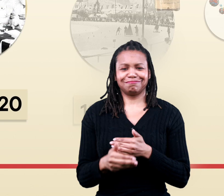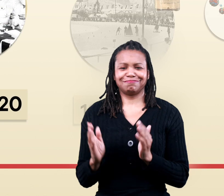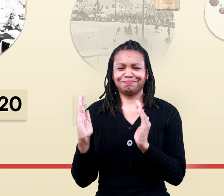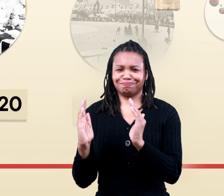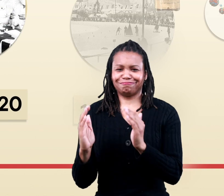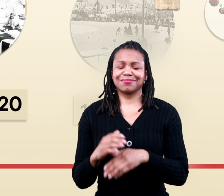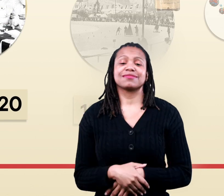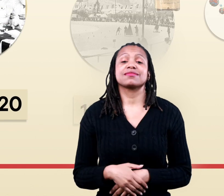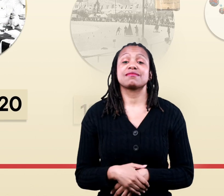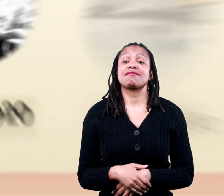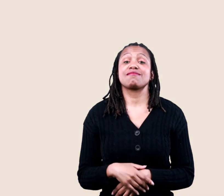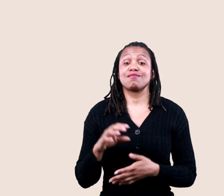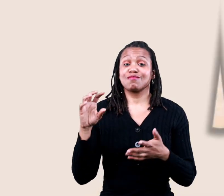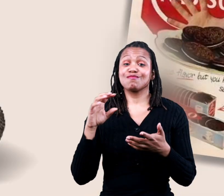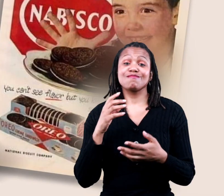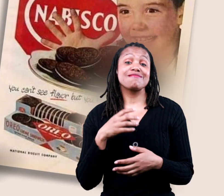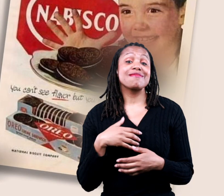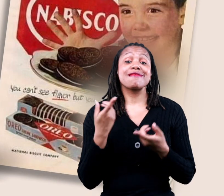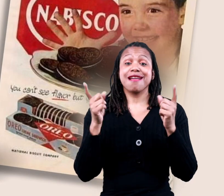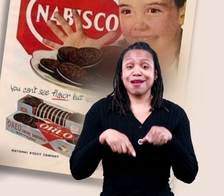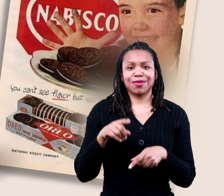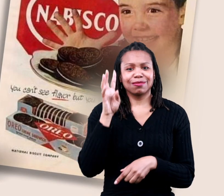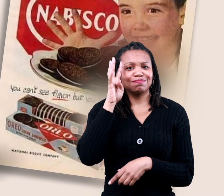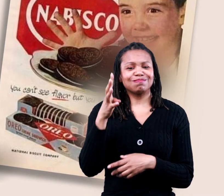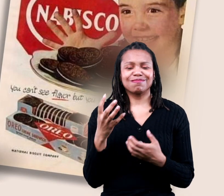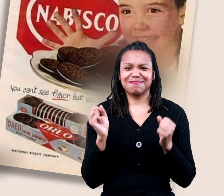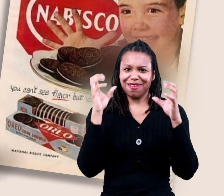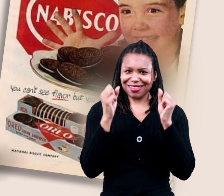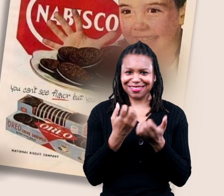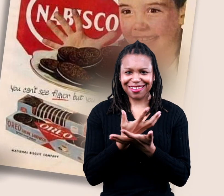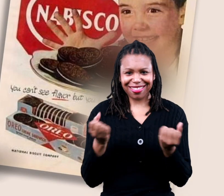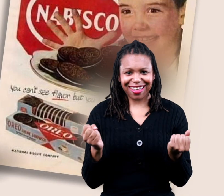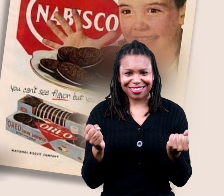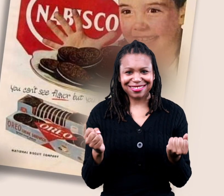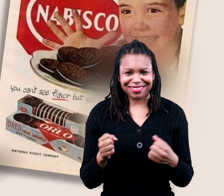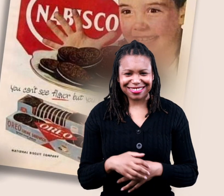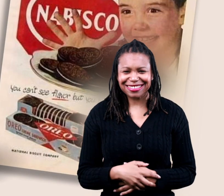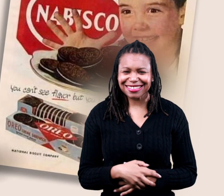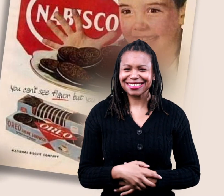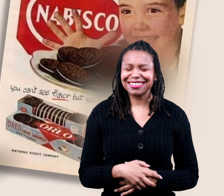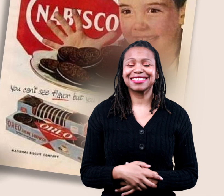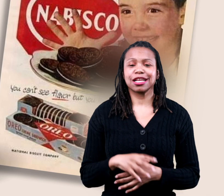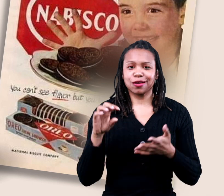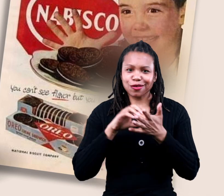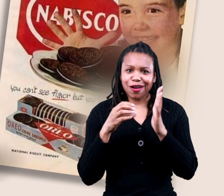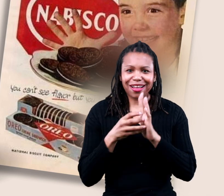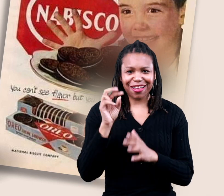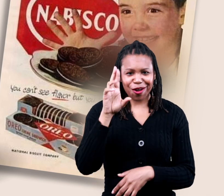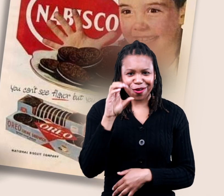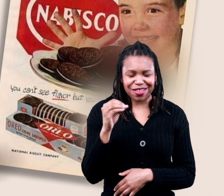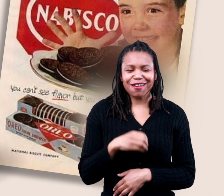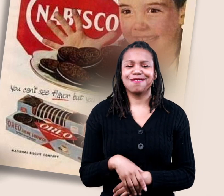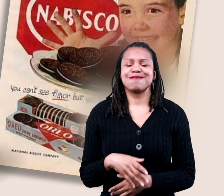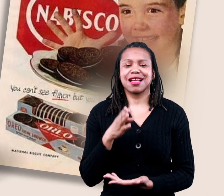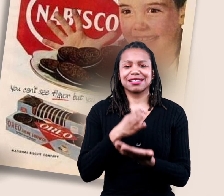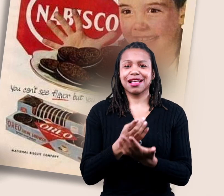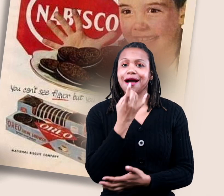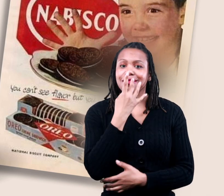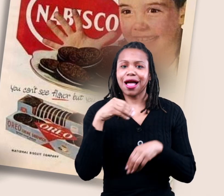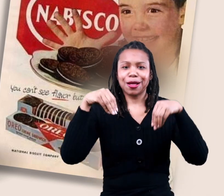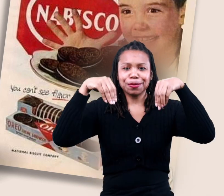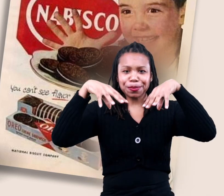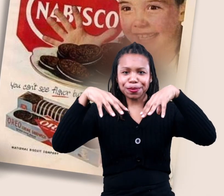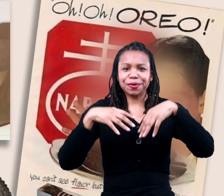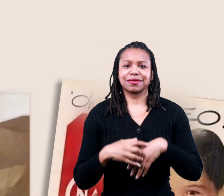to 1920. The second decade of the 20th century brought us amazing things like the first